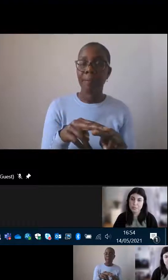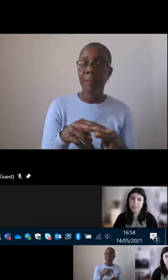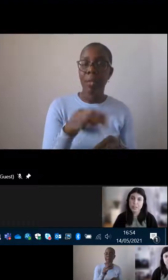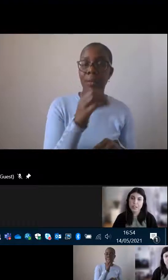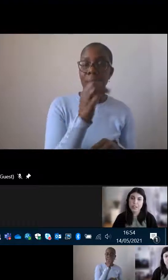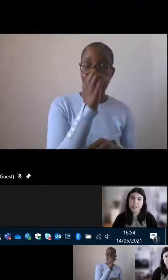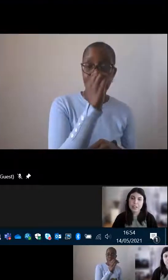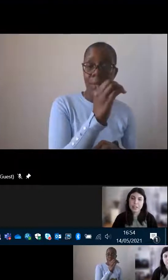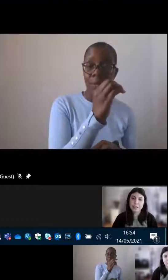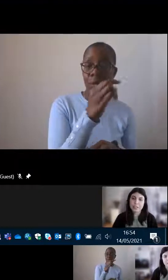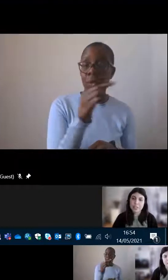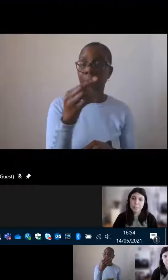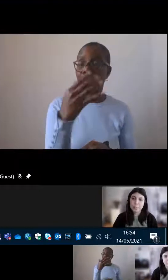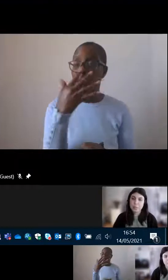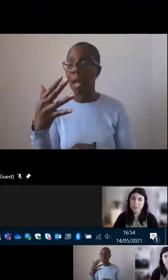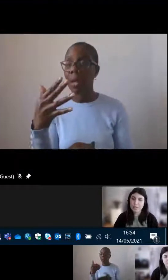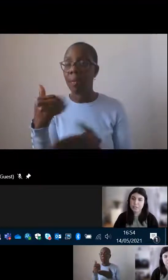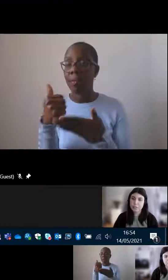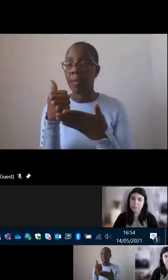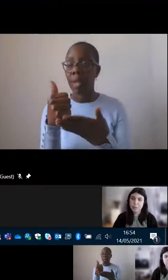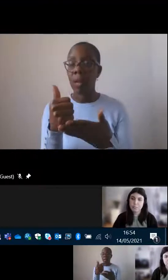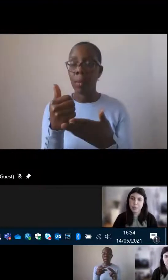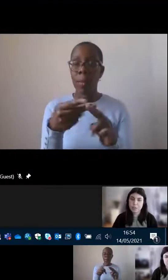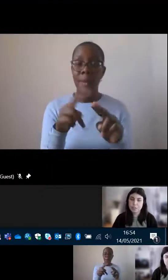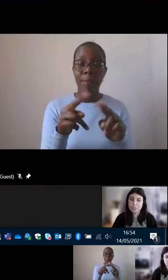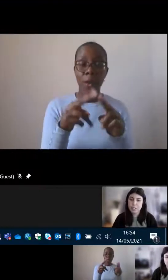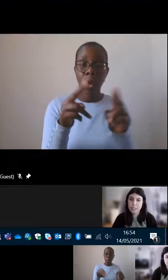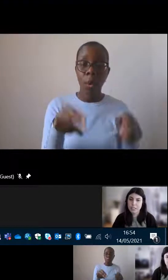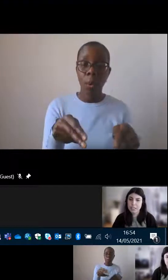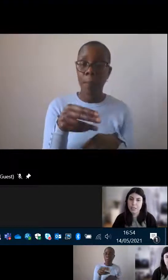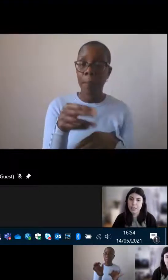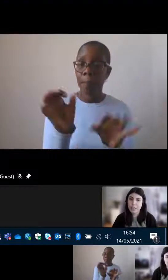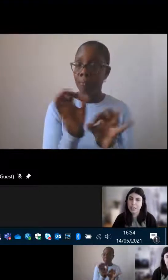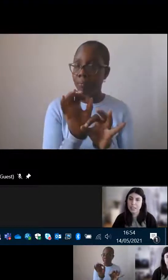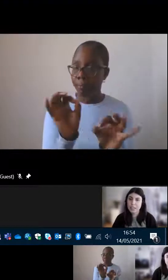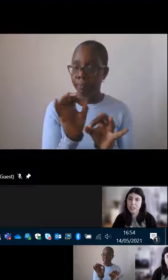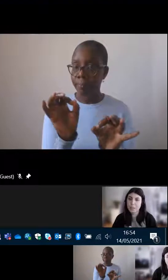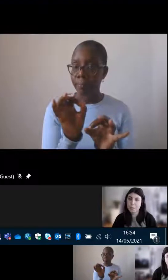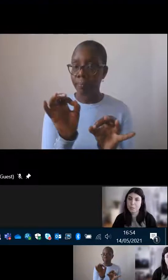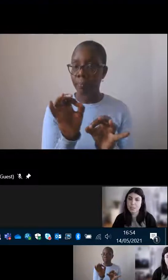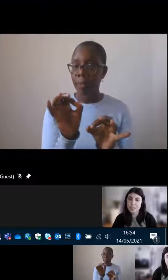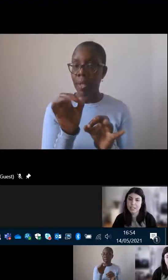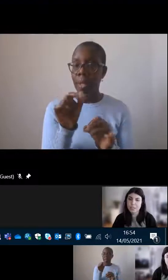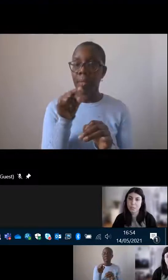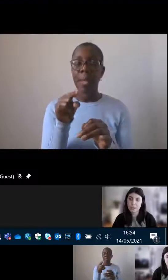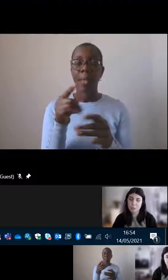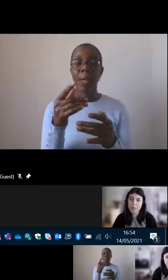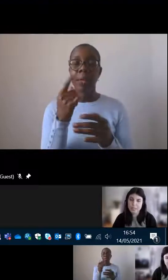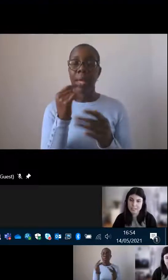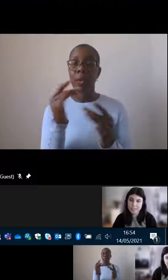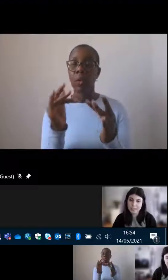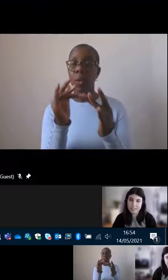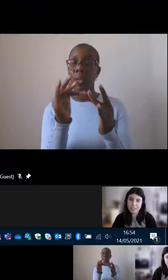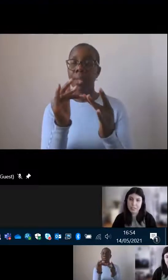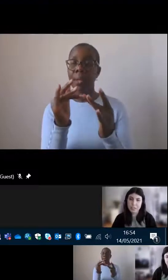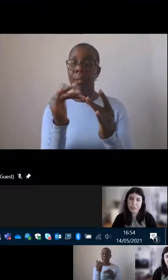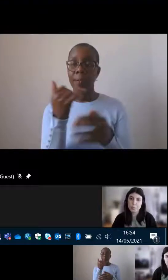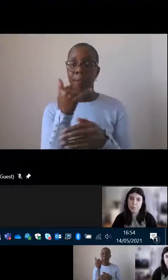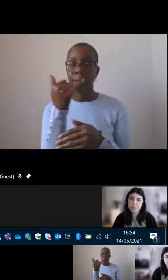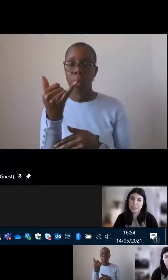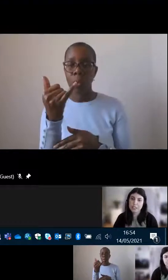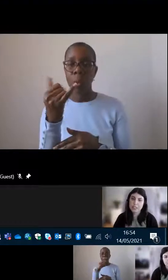homelessness. They're available on the phone, which I'll mention in a minute, Monday and